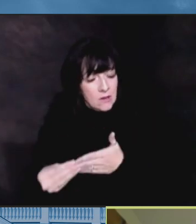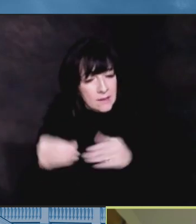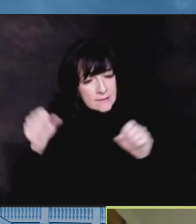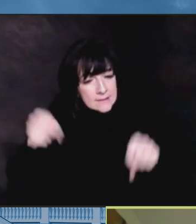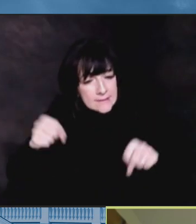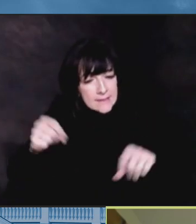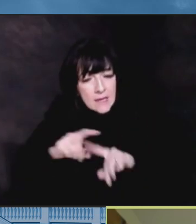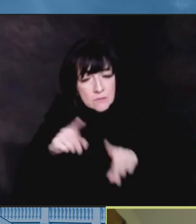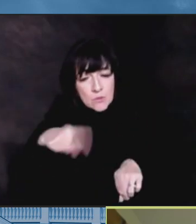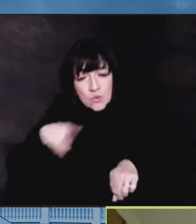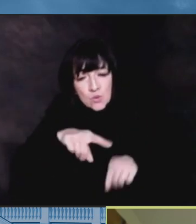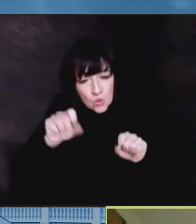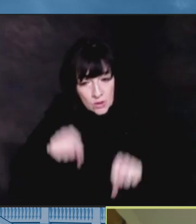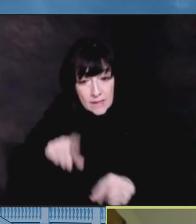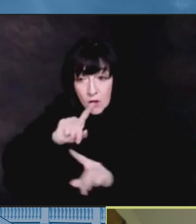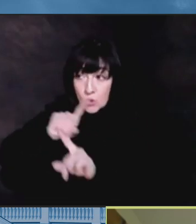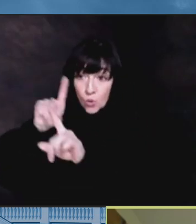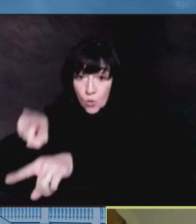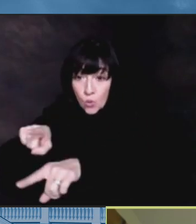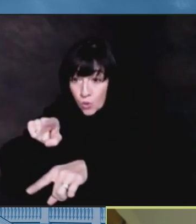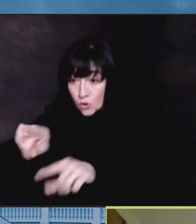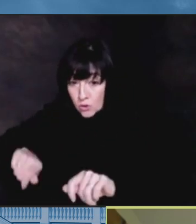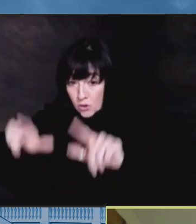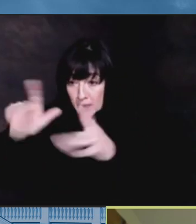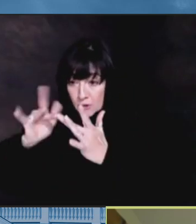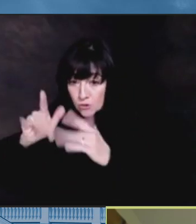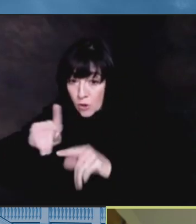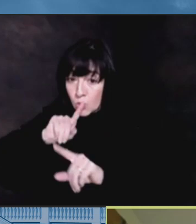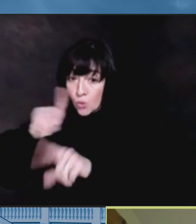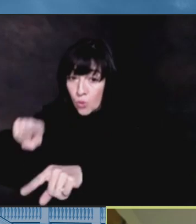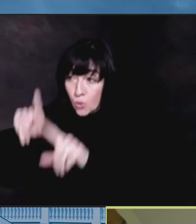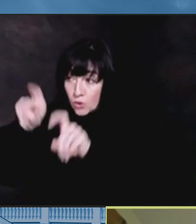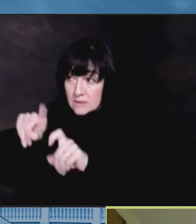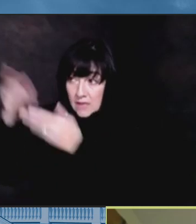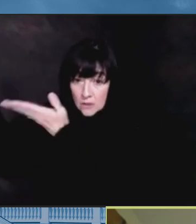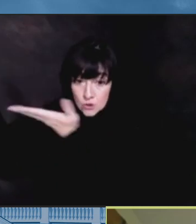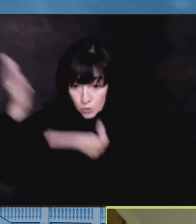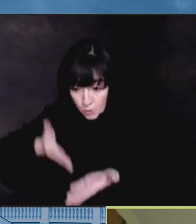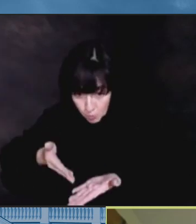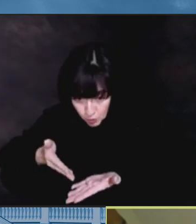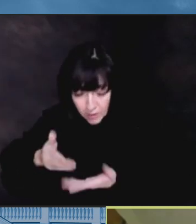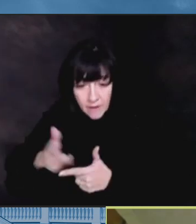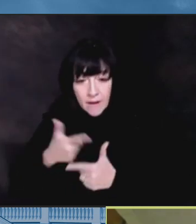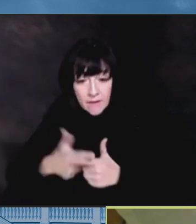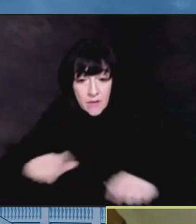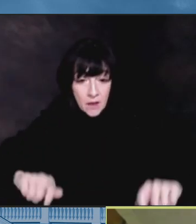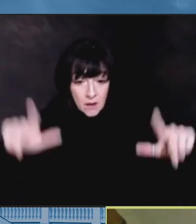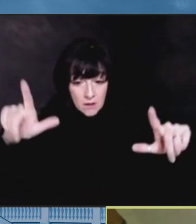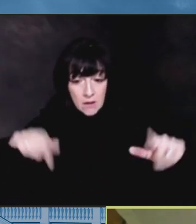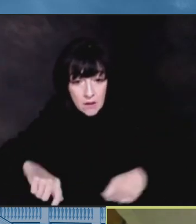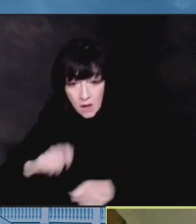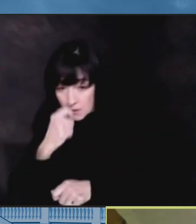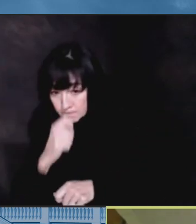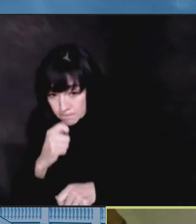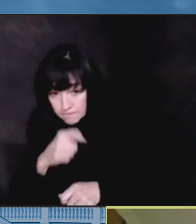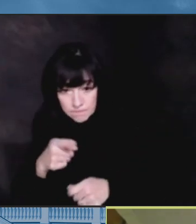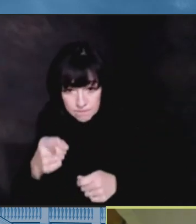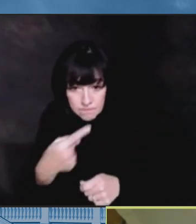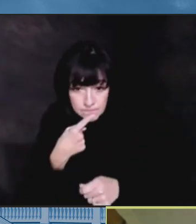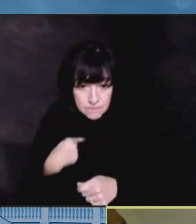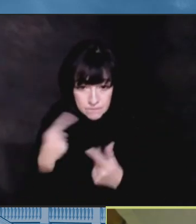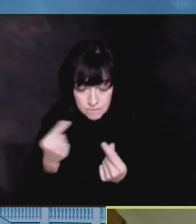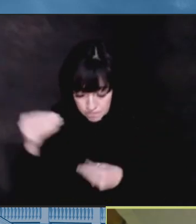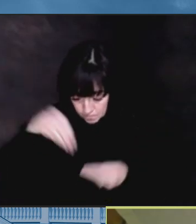it, do the test online, mail it back in, and almost to the hour know when you're going to get your results back. So that's one option. Curative